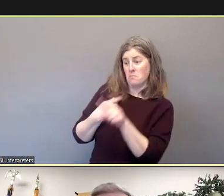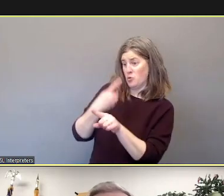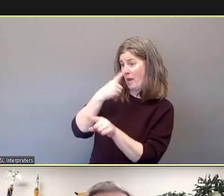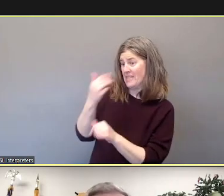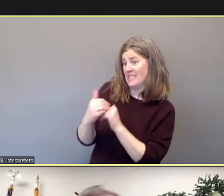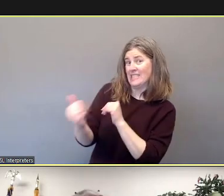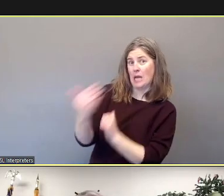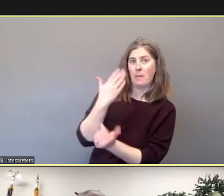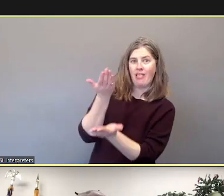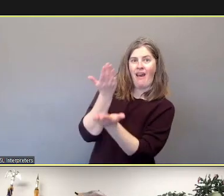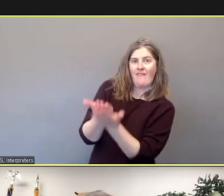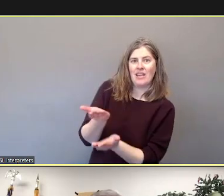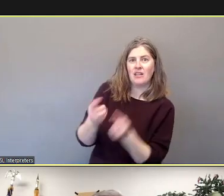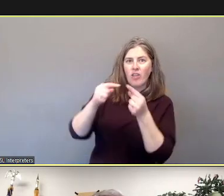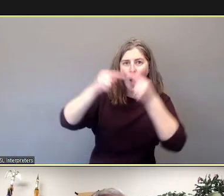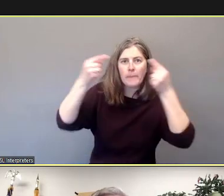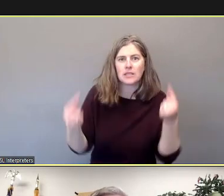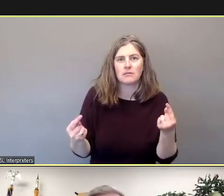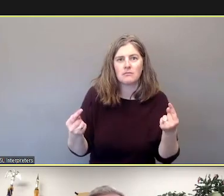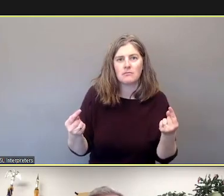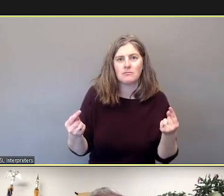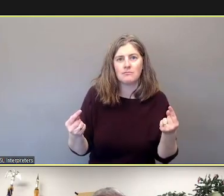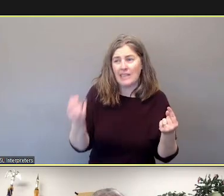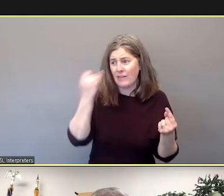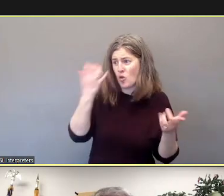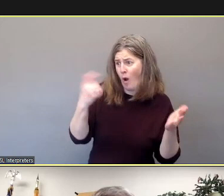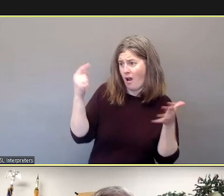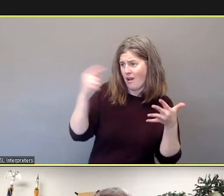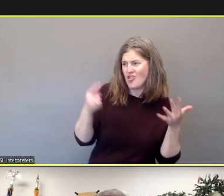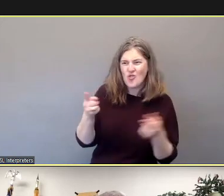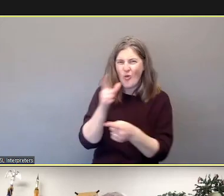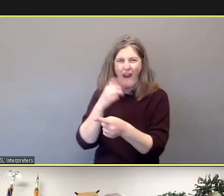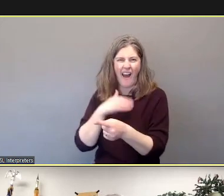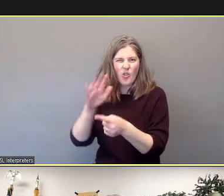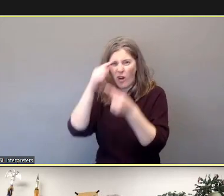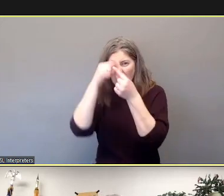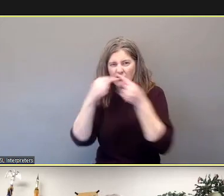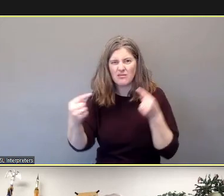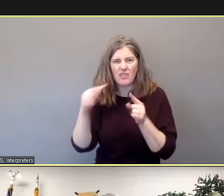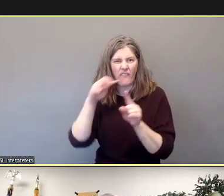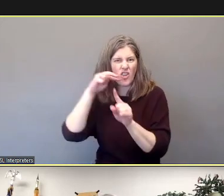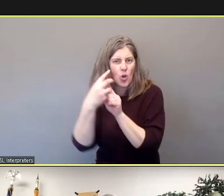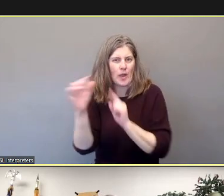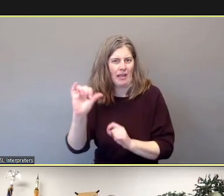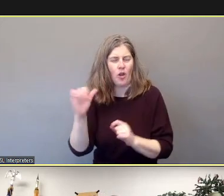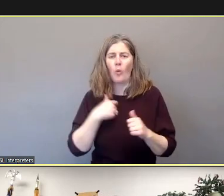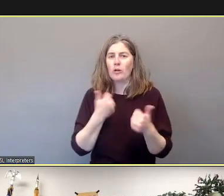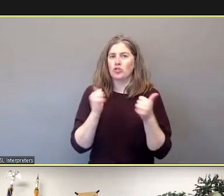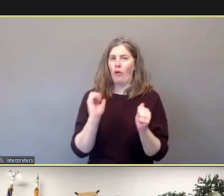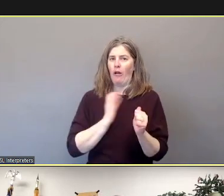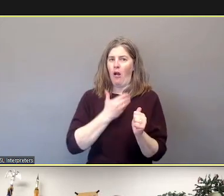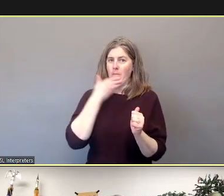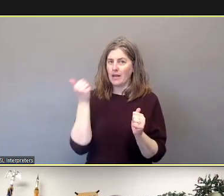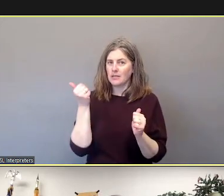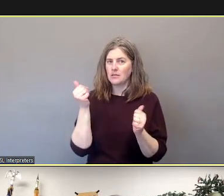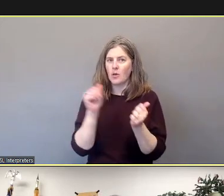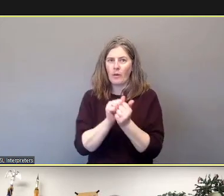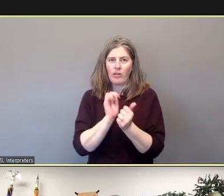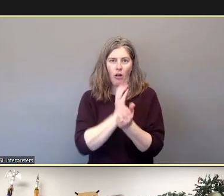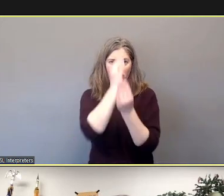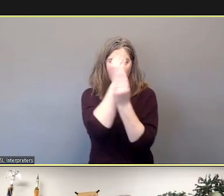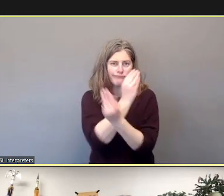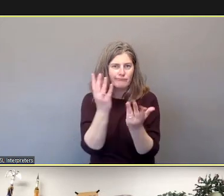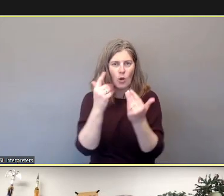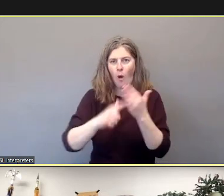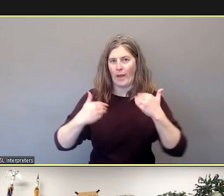the evidence of the converse. You don't always have it either. And so we're doing the best we can with the information we